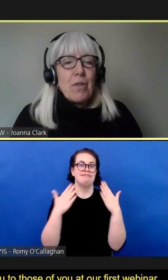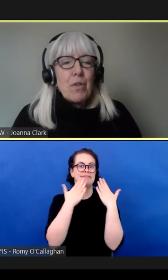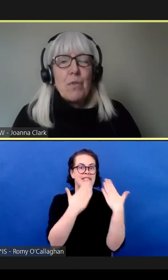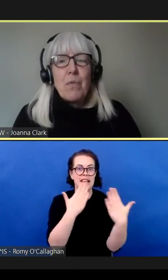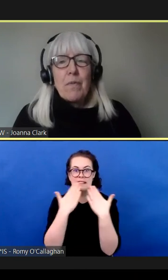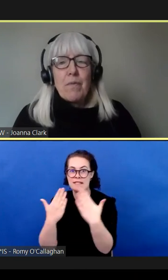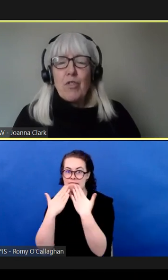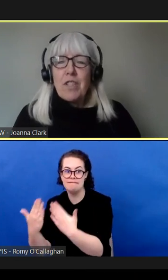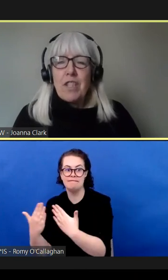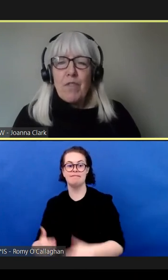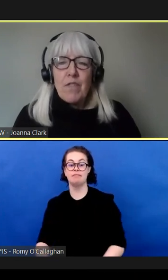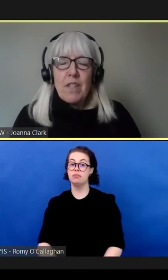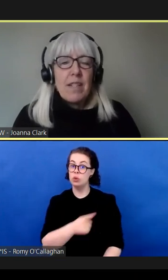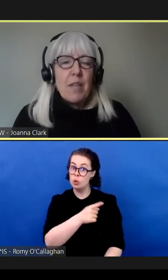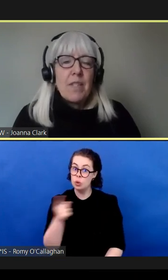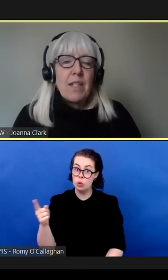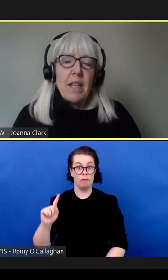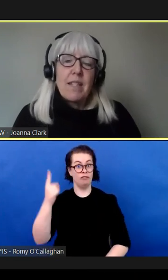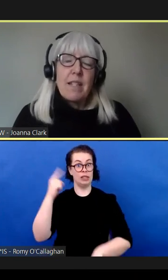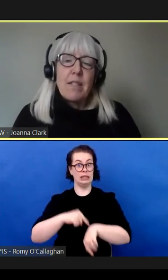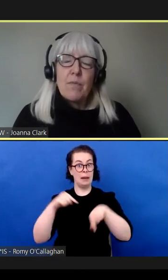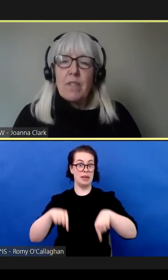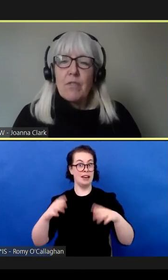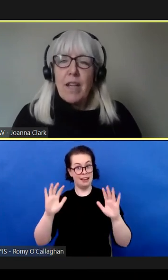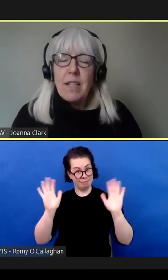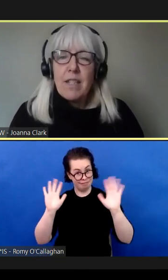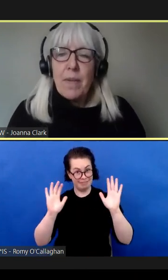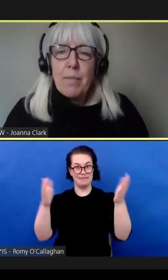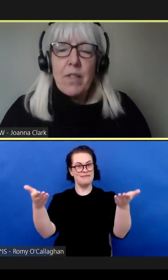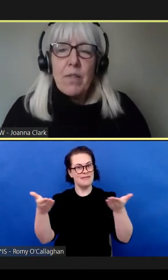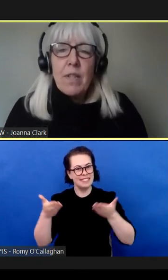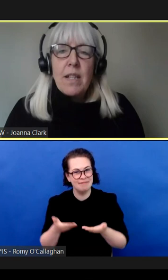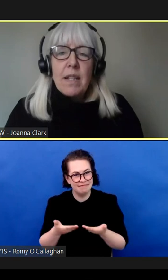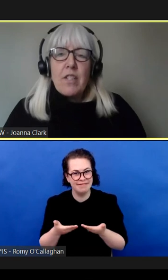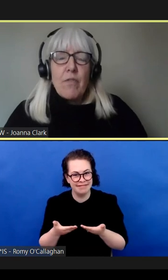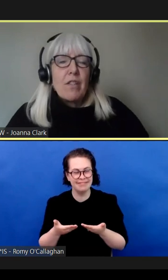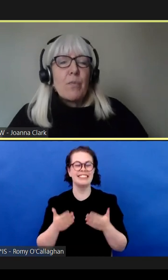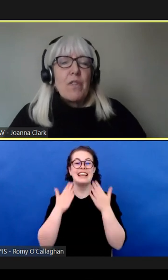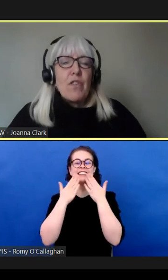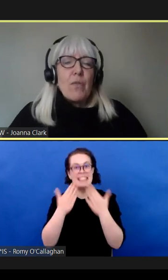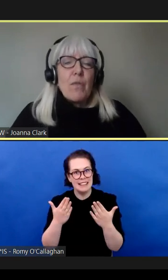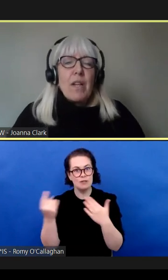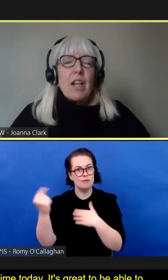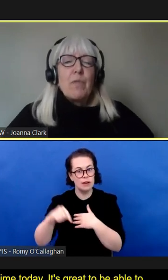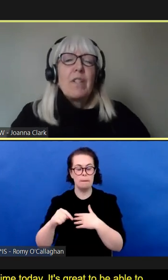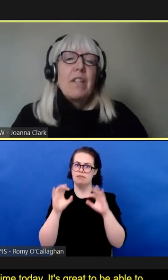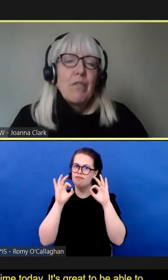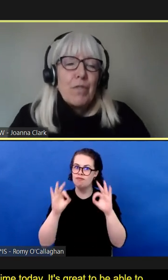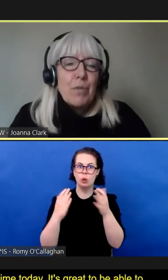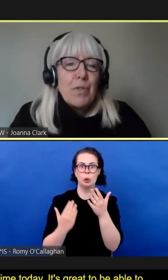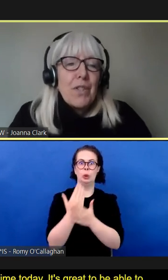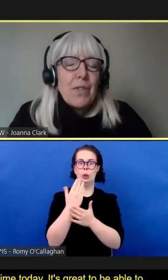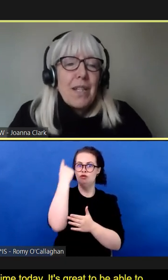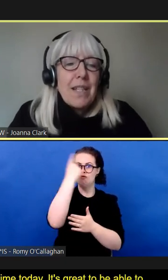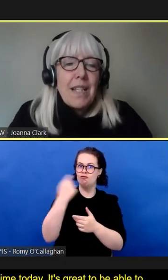you who joined us for the first time today. It's great to be able to interact with you, and we really look